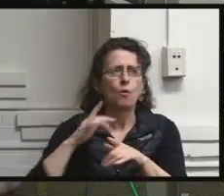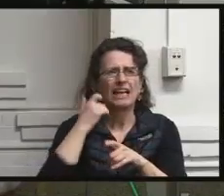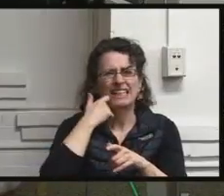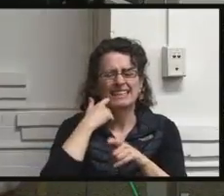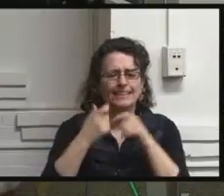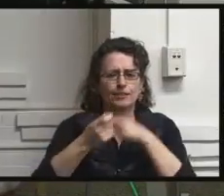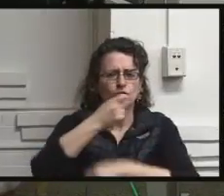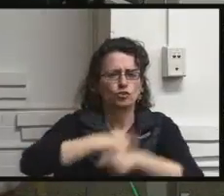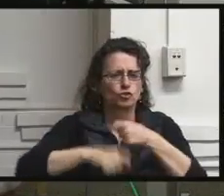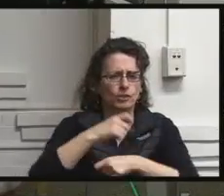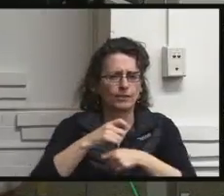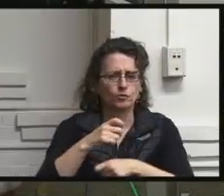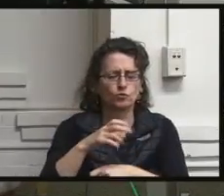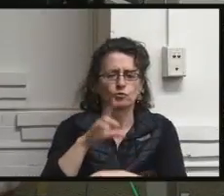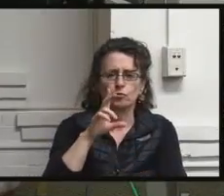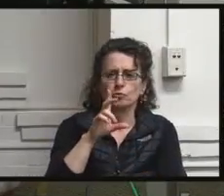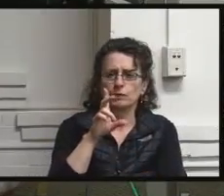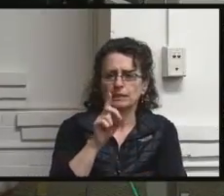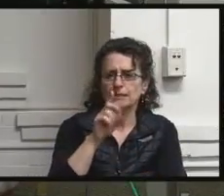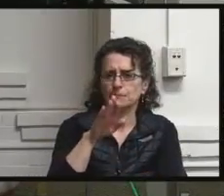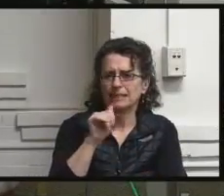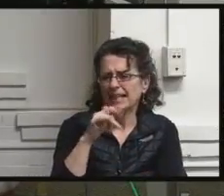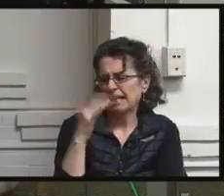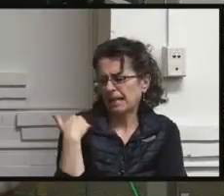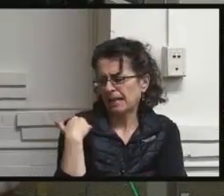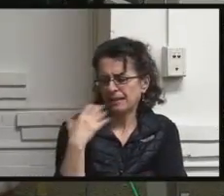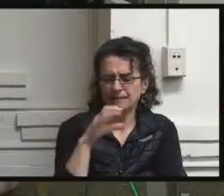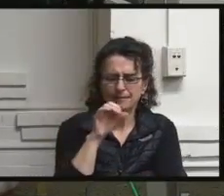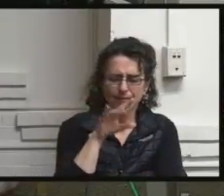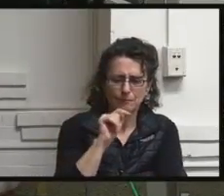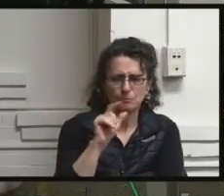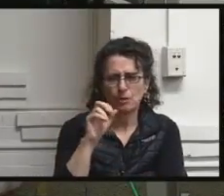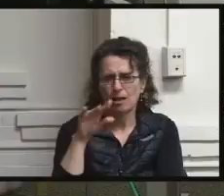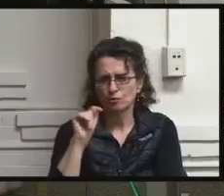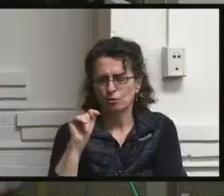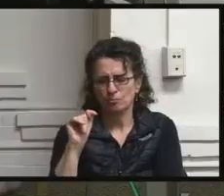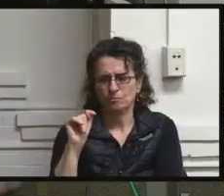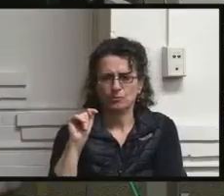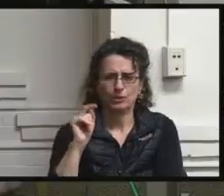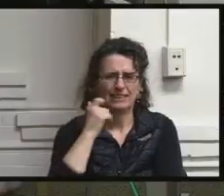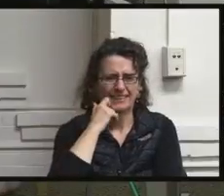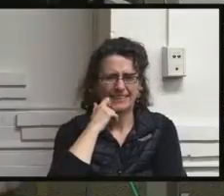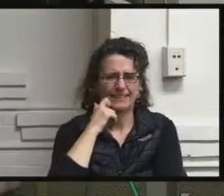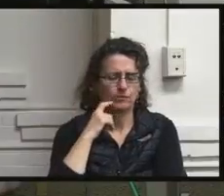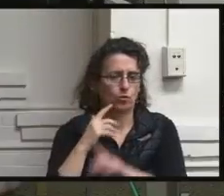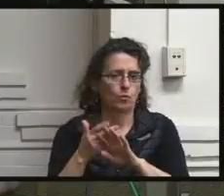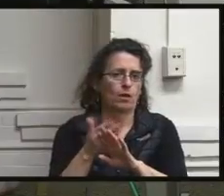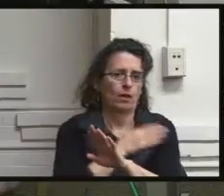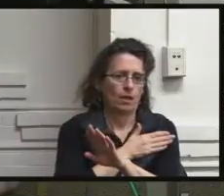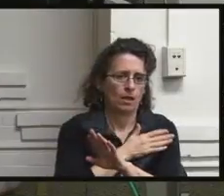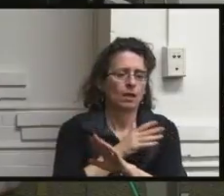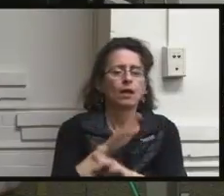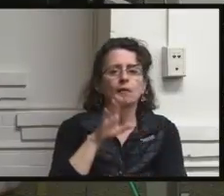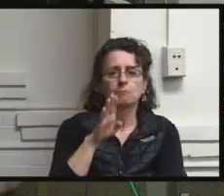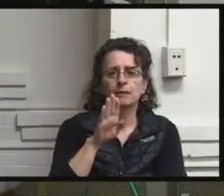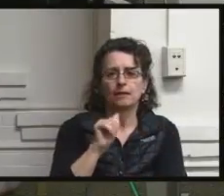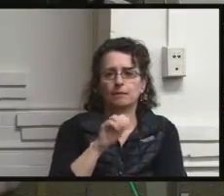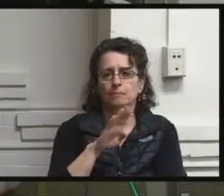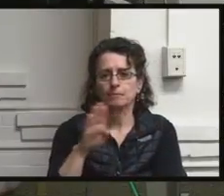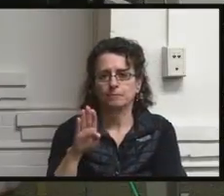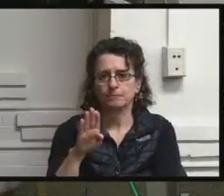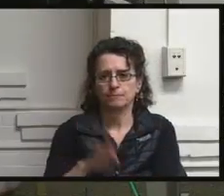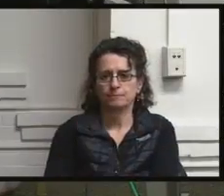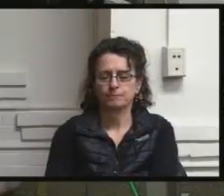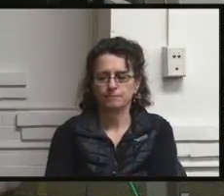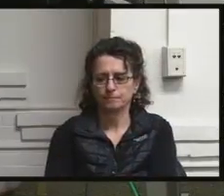I think September or October. It officially got changed with the state. And for